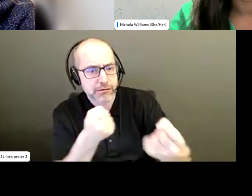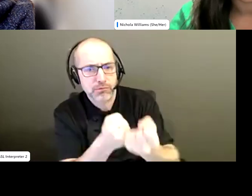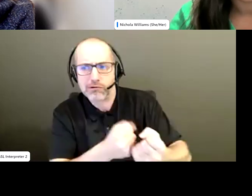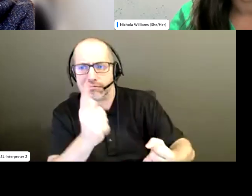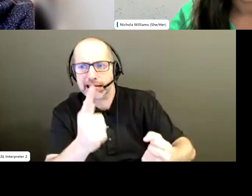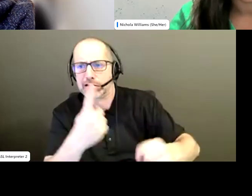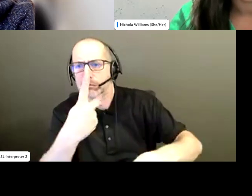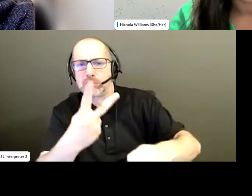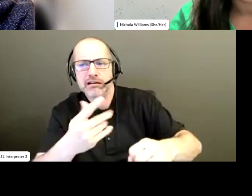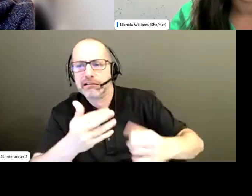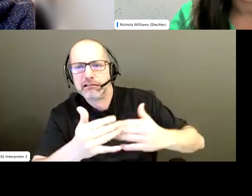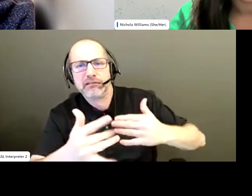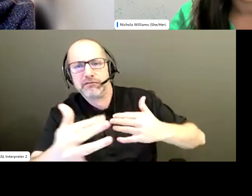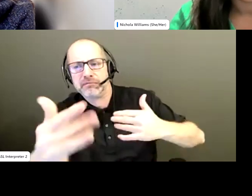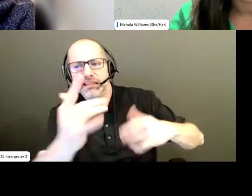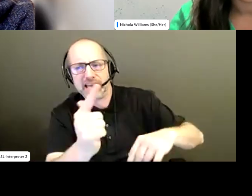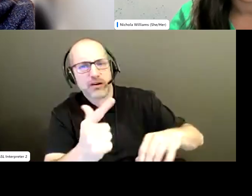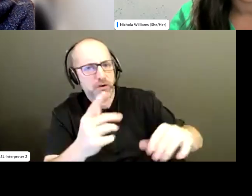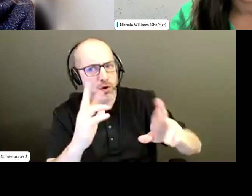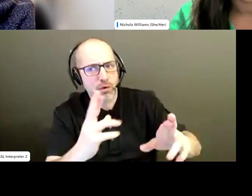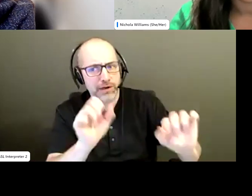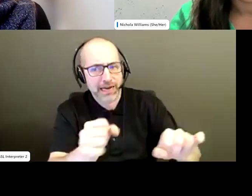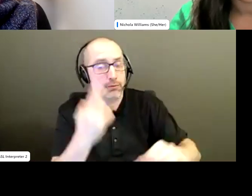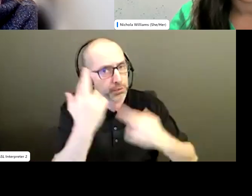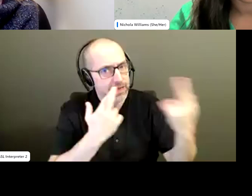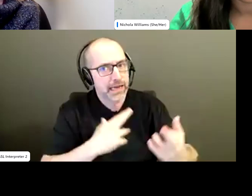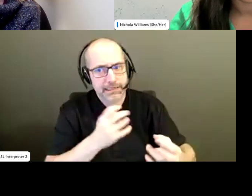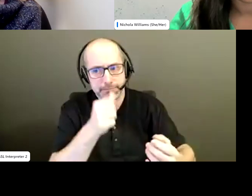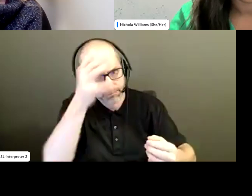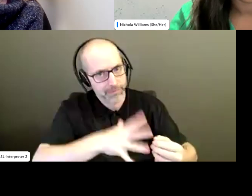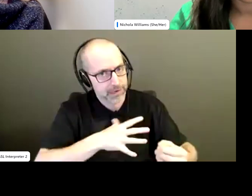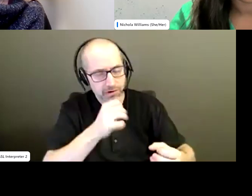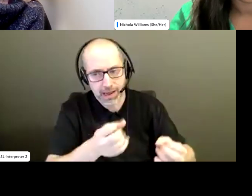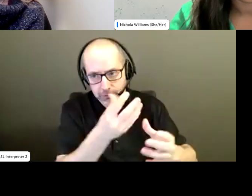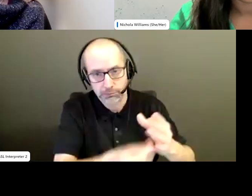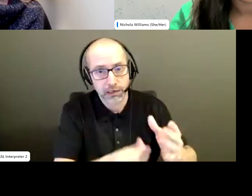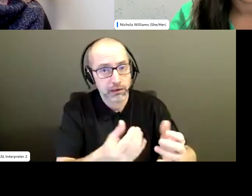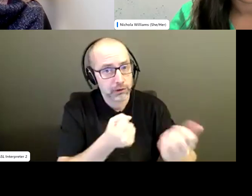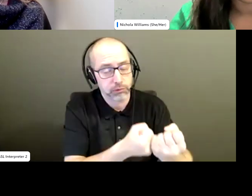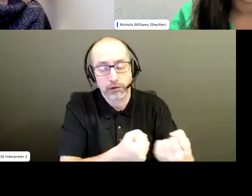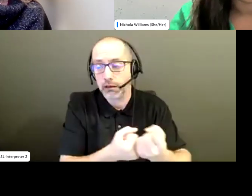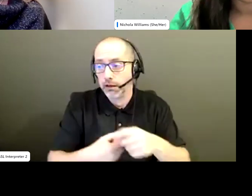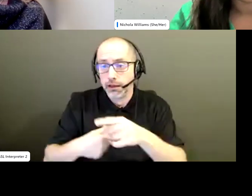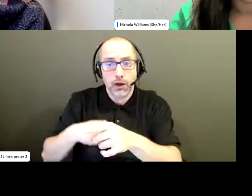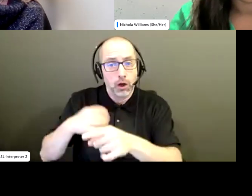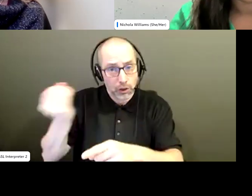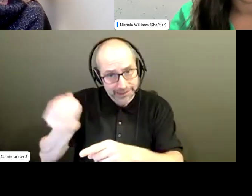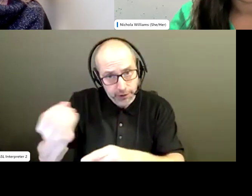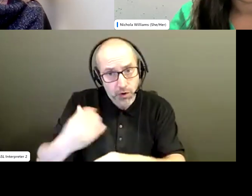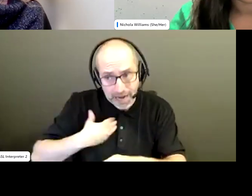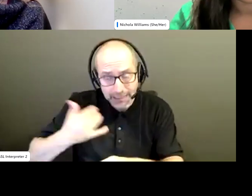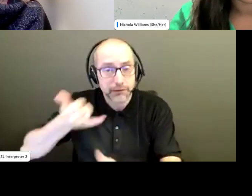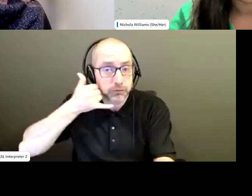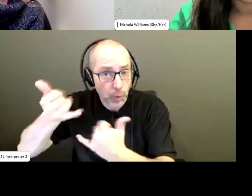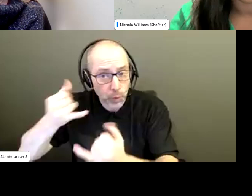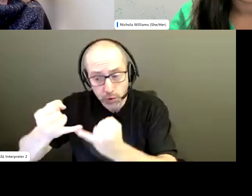in services. There is Ontario does have a hotline for male survivors that we tend to refer to for